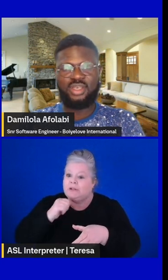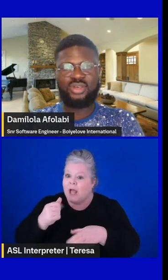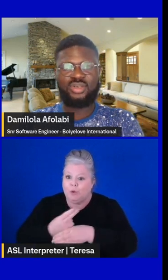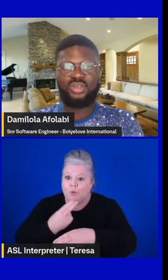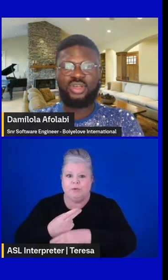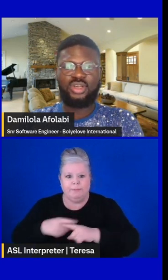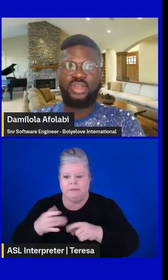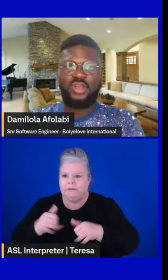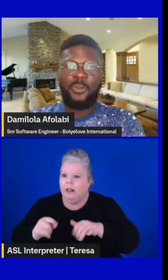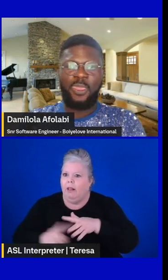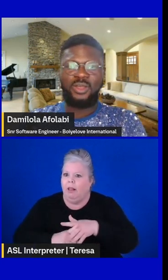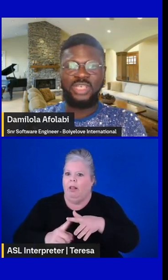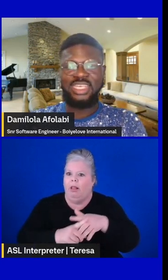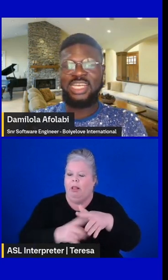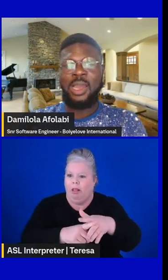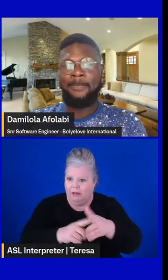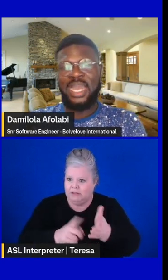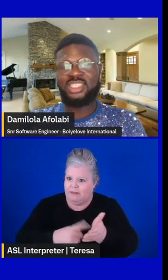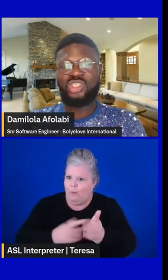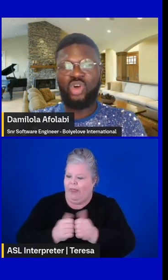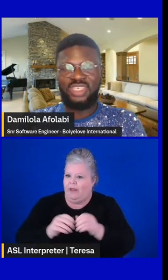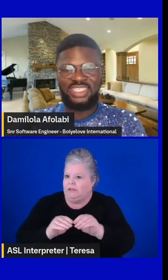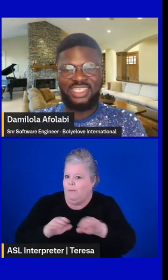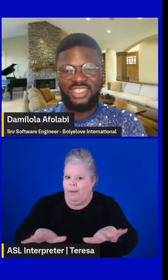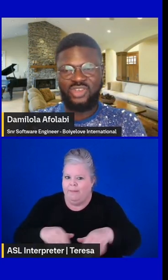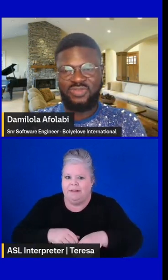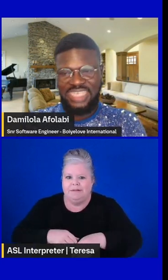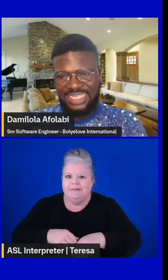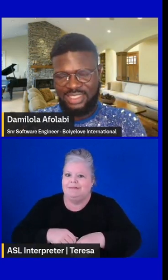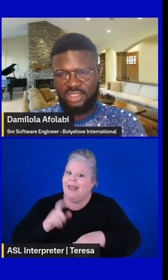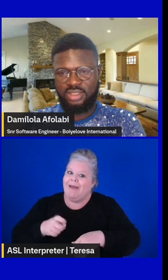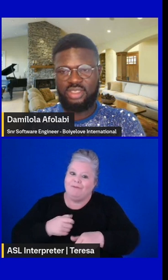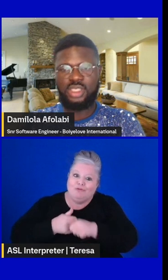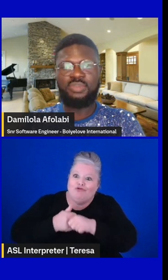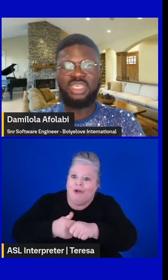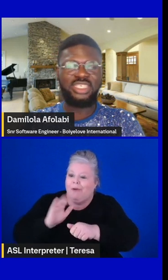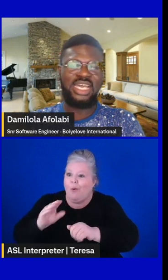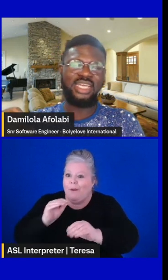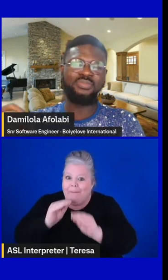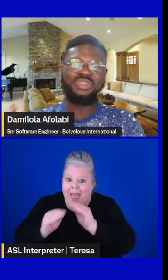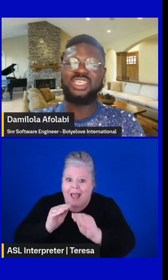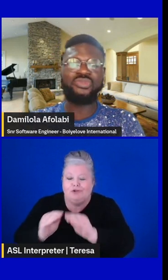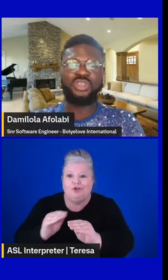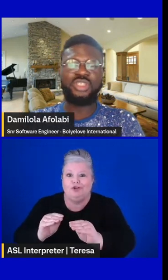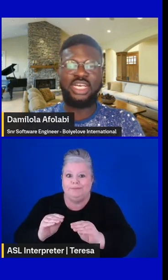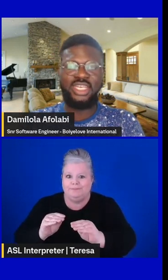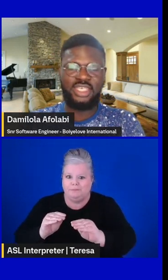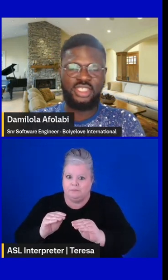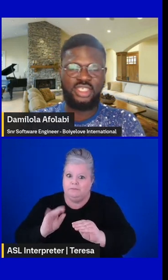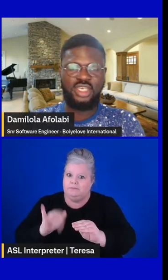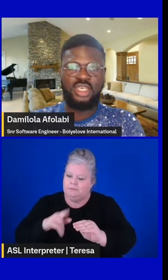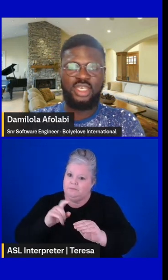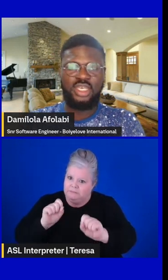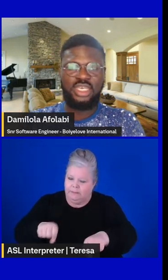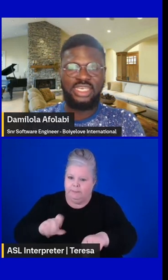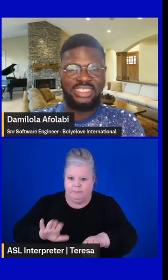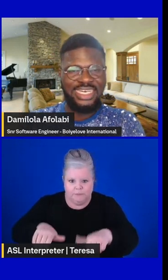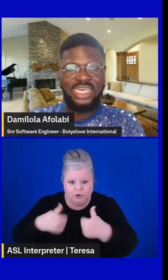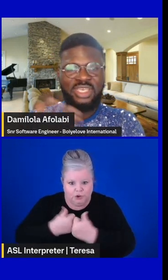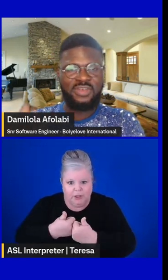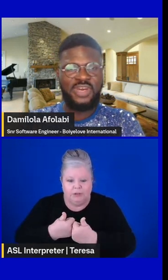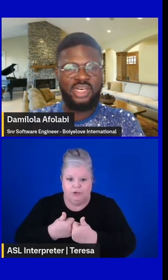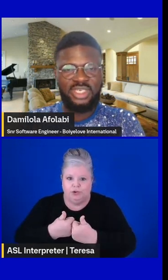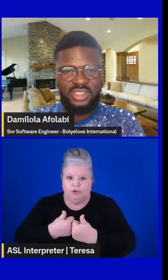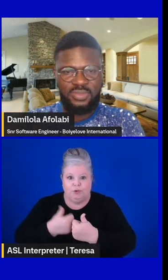deployment. Tracking down and patching all instances of that image can be a real challenge in